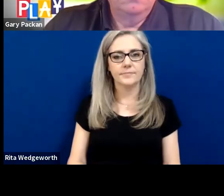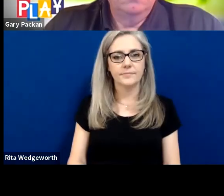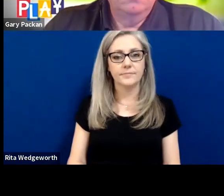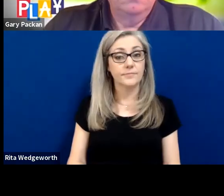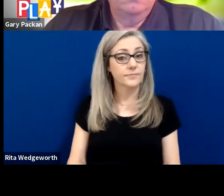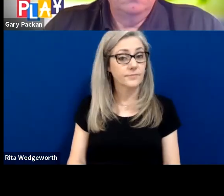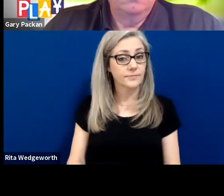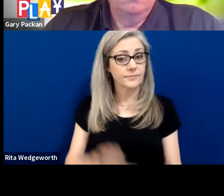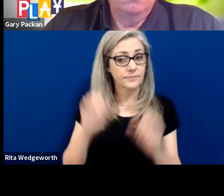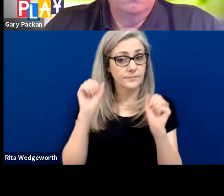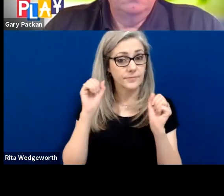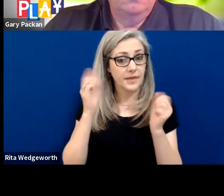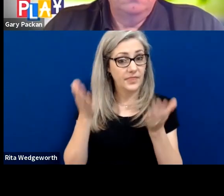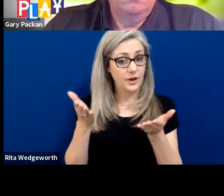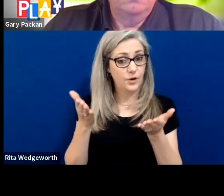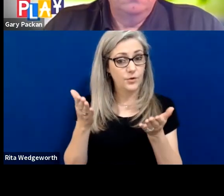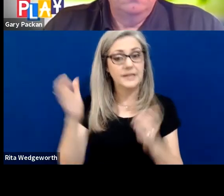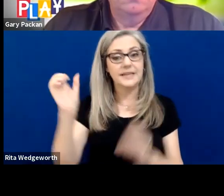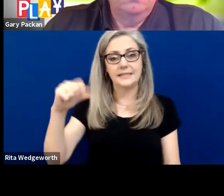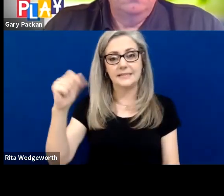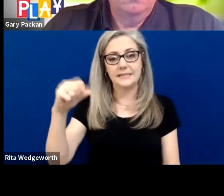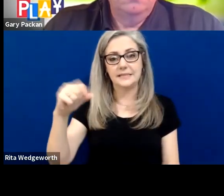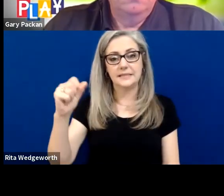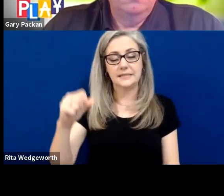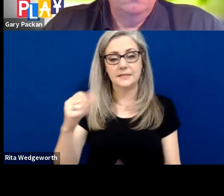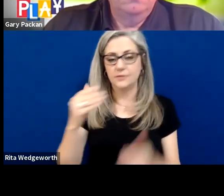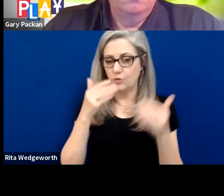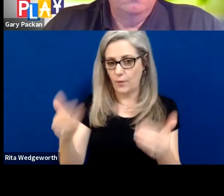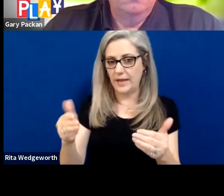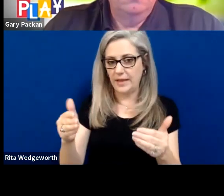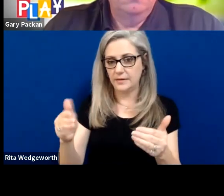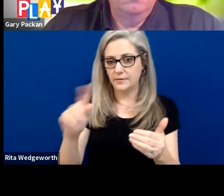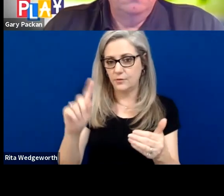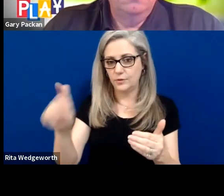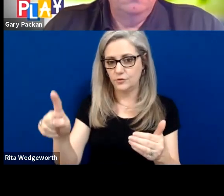Dion, are you there? Yes. Yep, go ahead, sir.